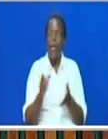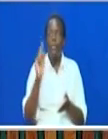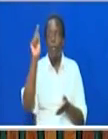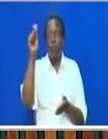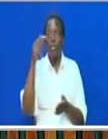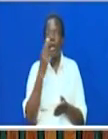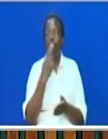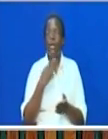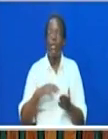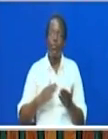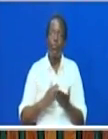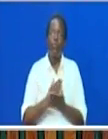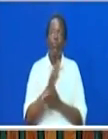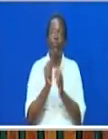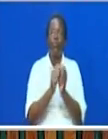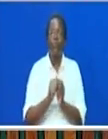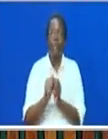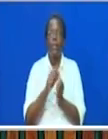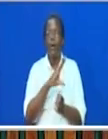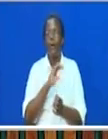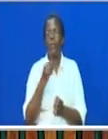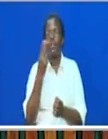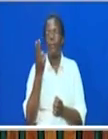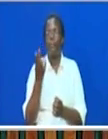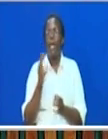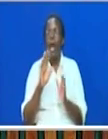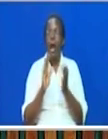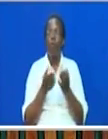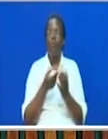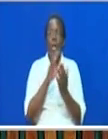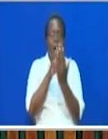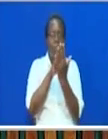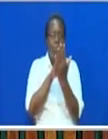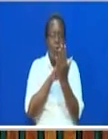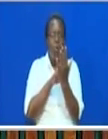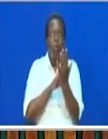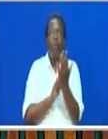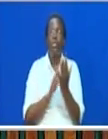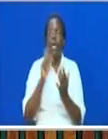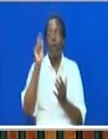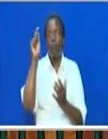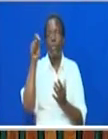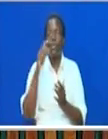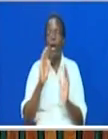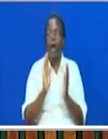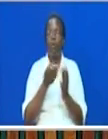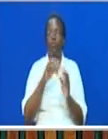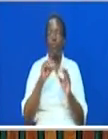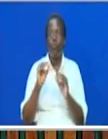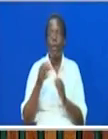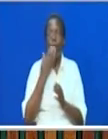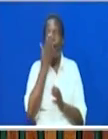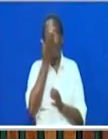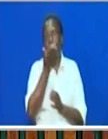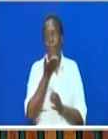through together and see how do we approach a question and how do we answer questions when